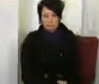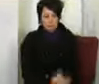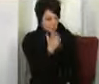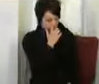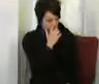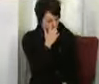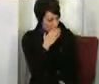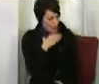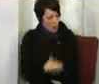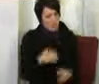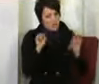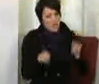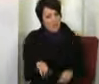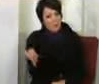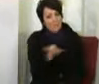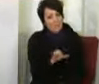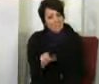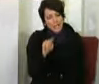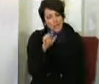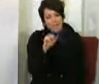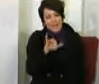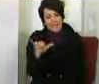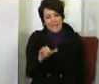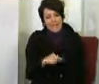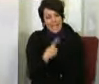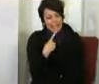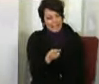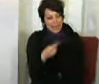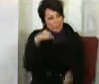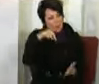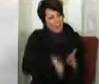I wish I could be like Tracy and say really profound things and not cry.